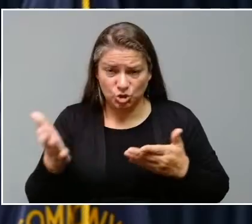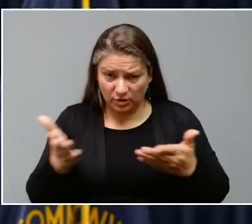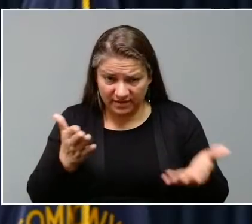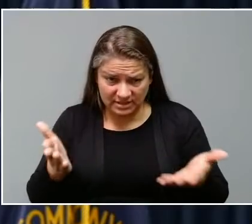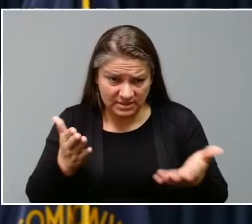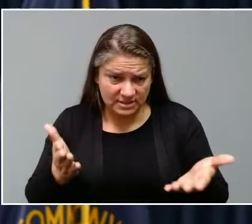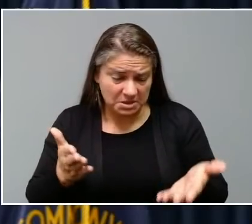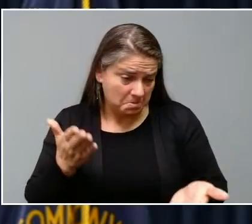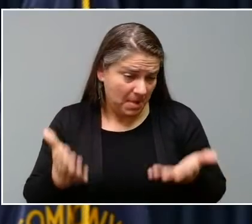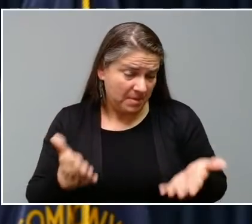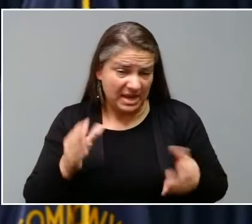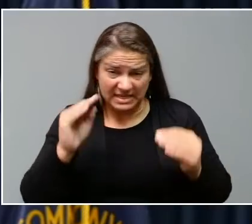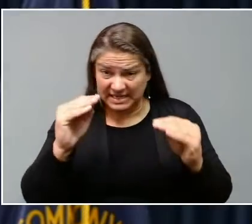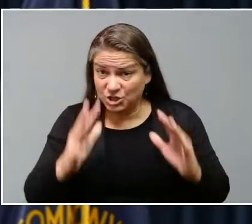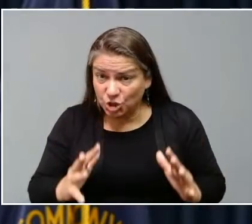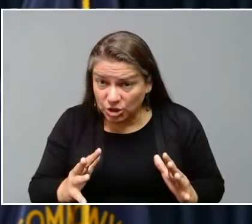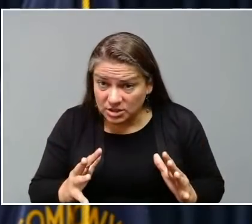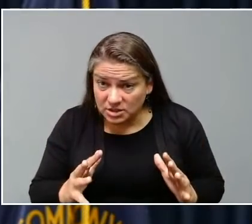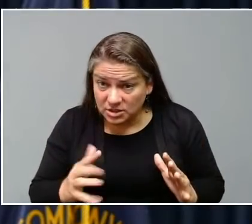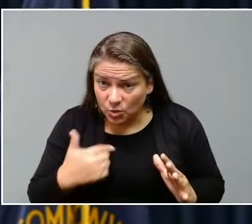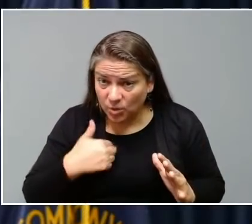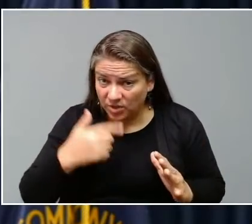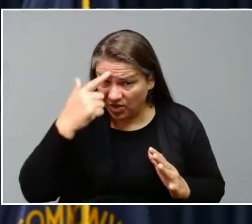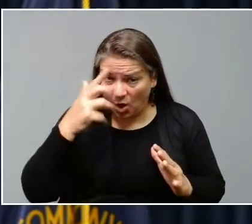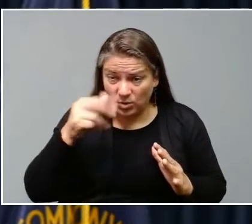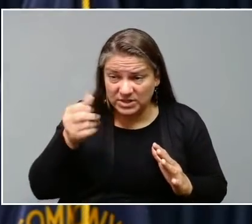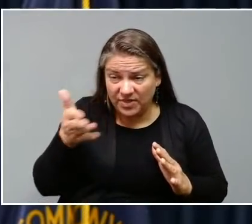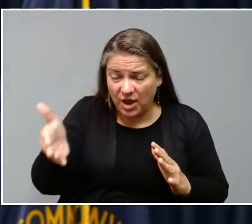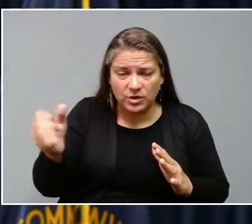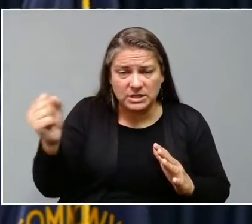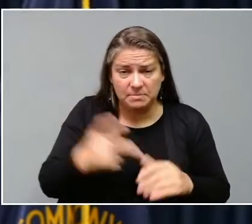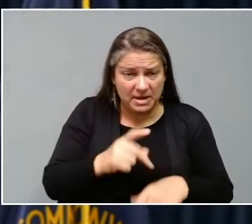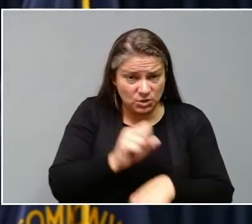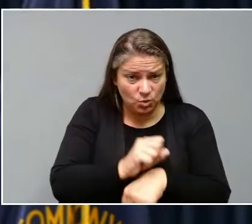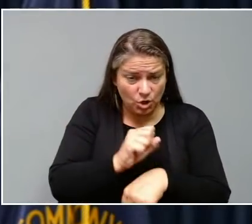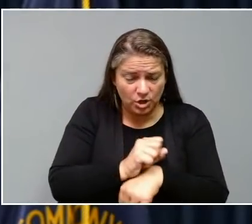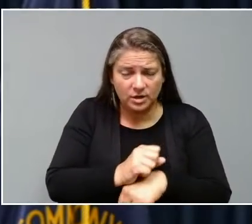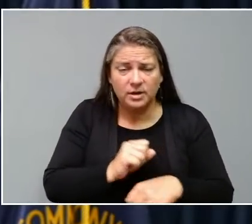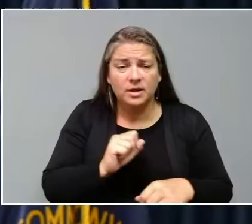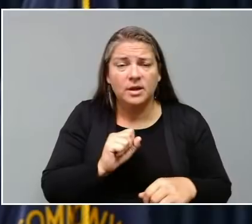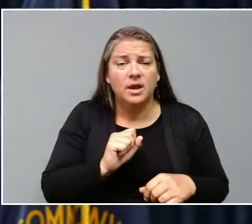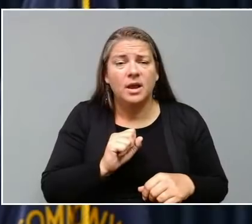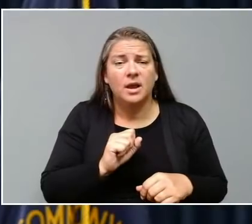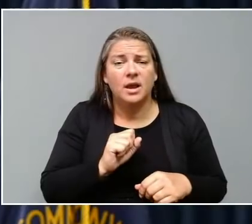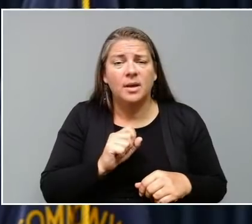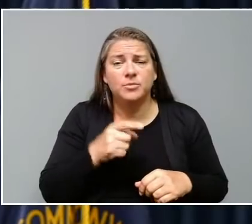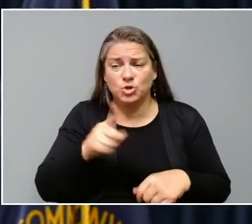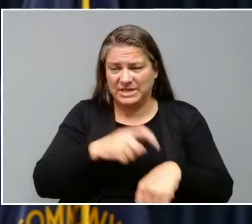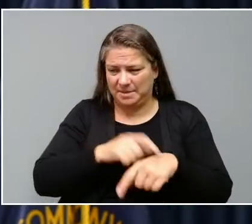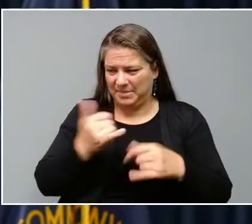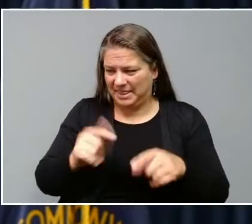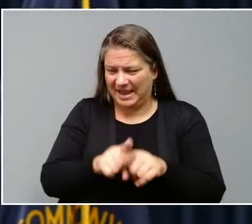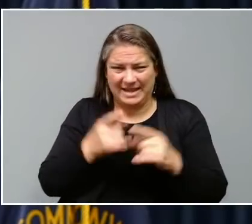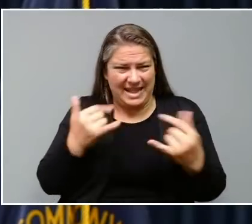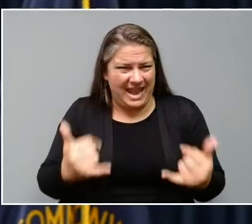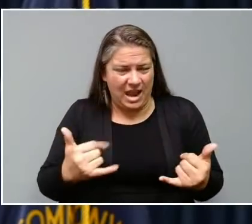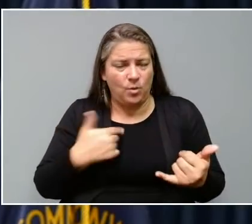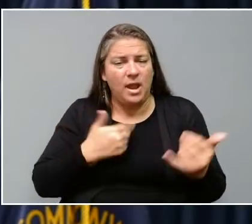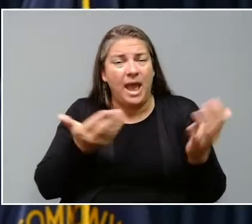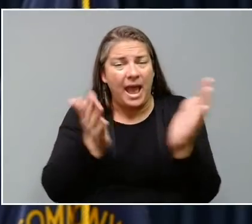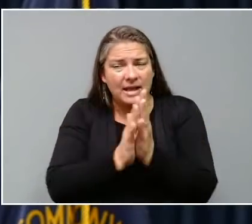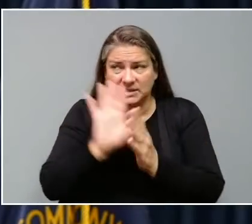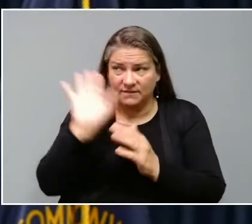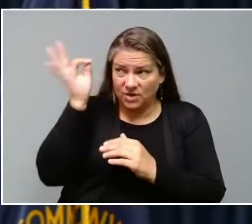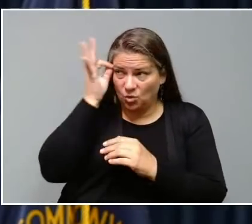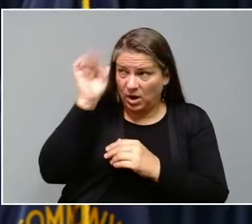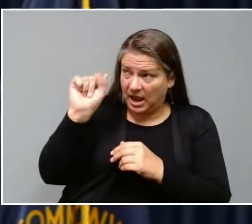even teachers that we think were around that coming back to work at a time like this. And so we've requested that the federal administration work